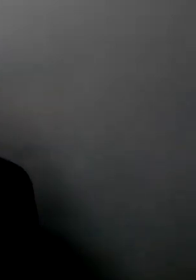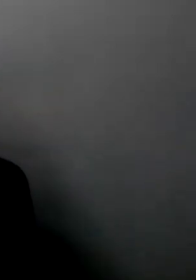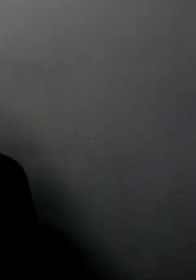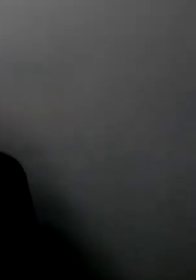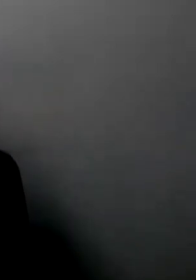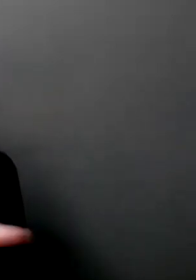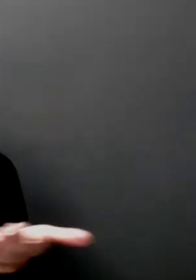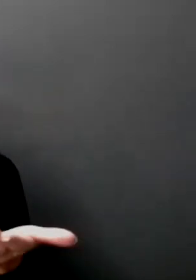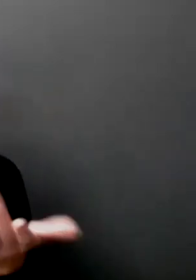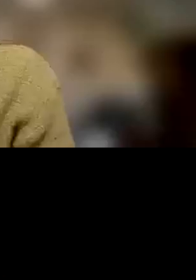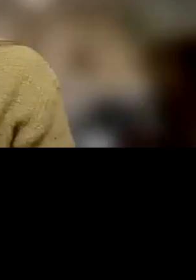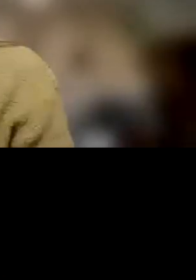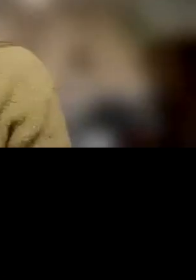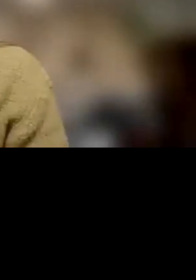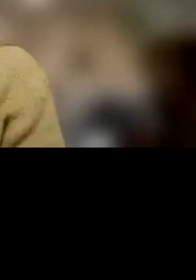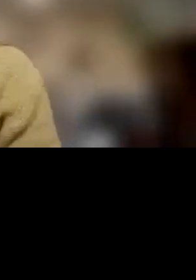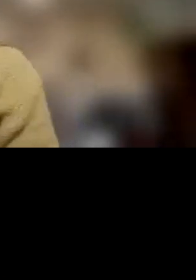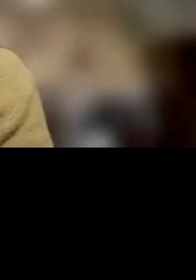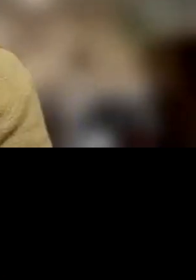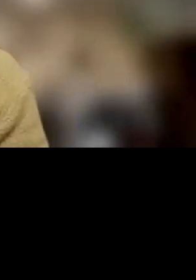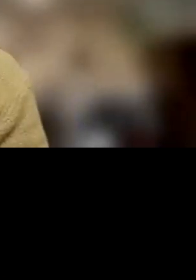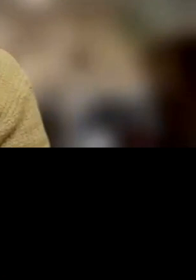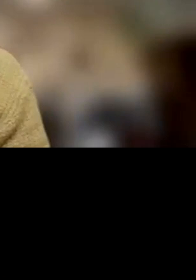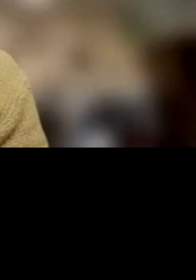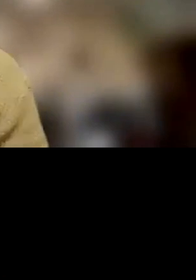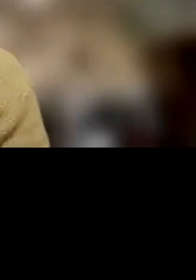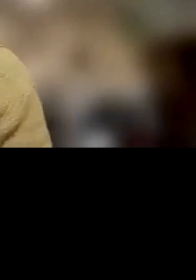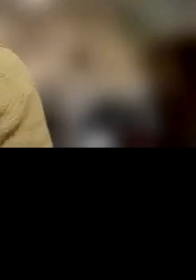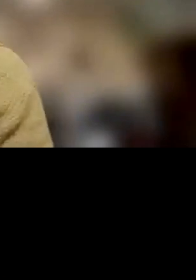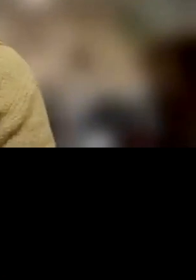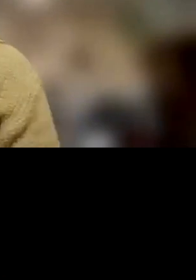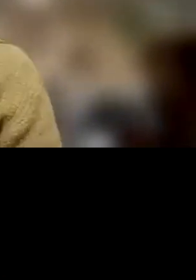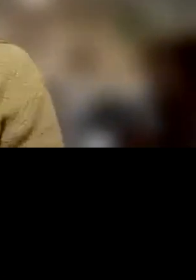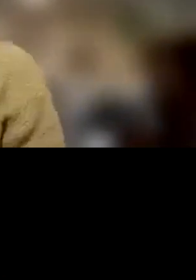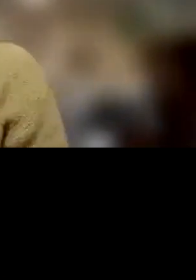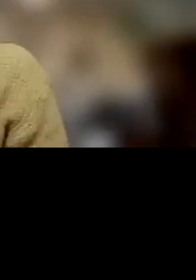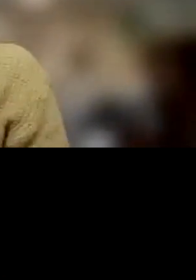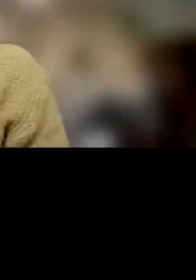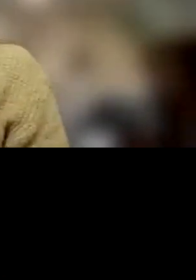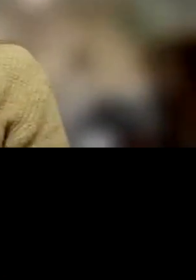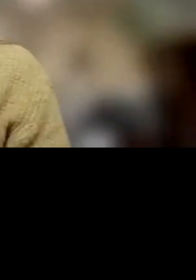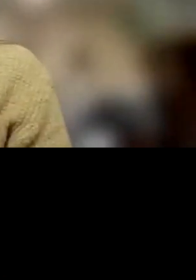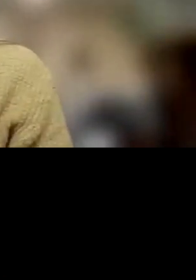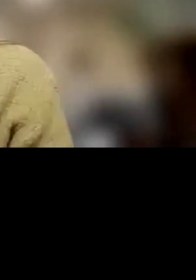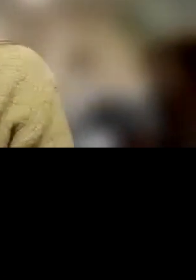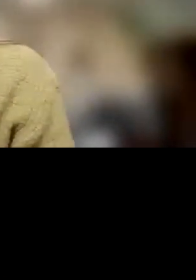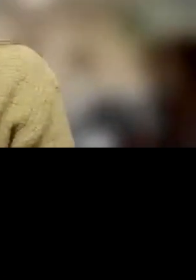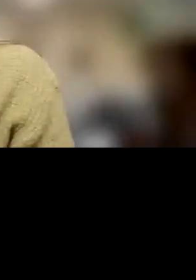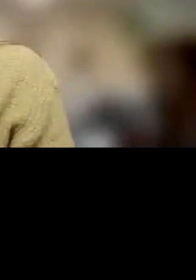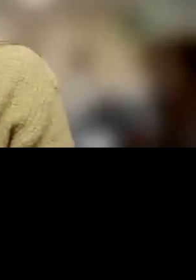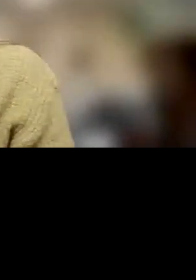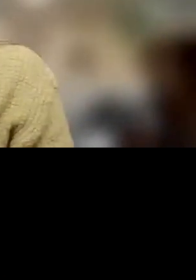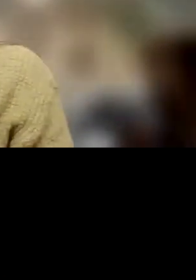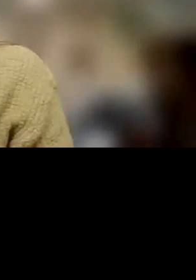to take questions. And you've got my email at the end and my phone number at the end, and I'm